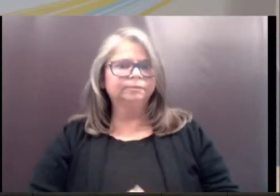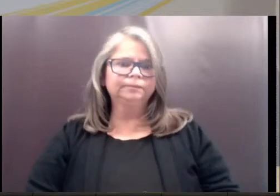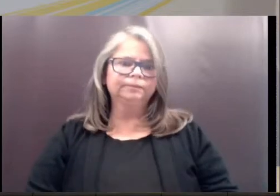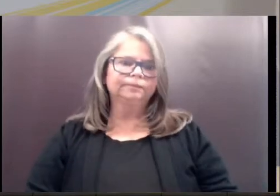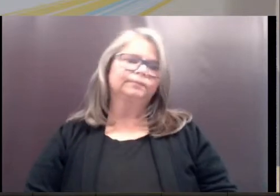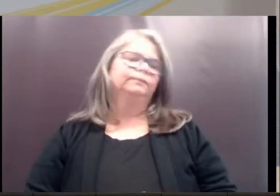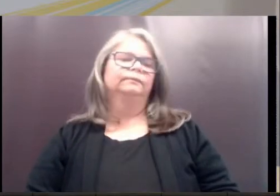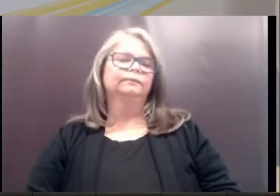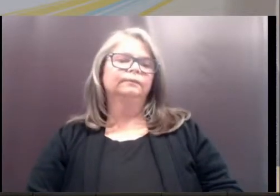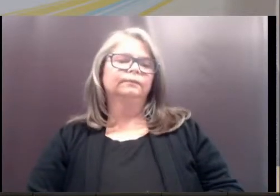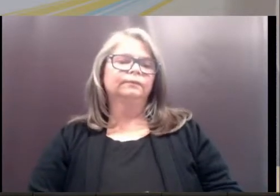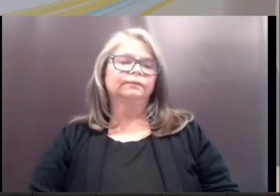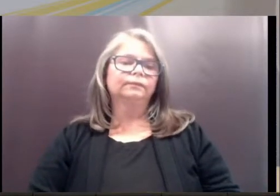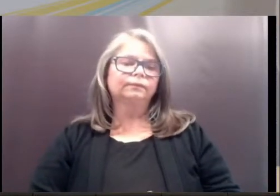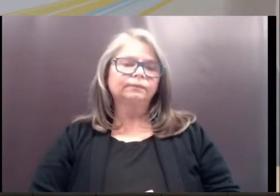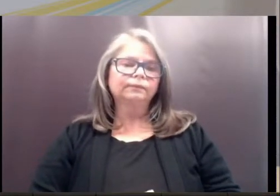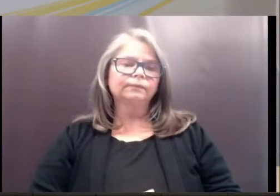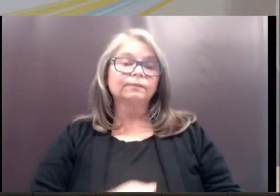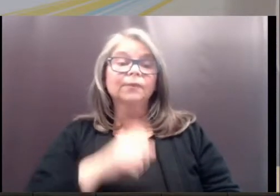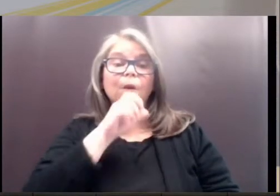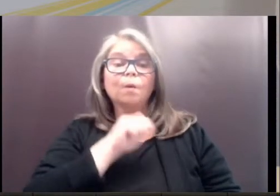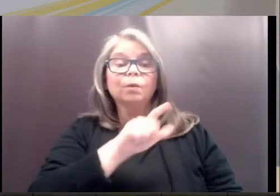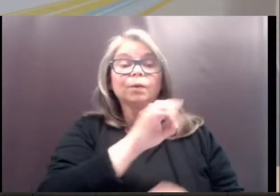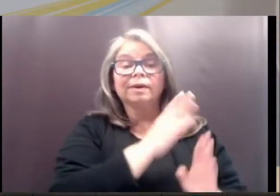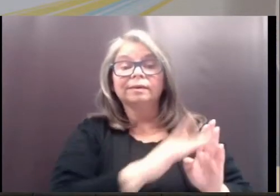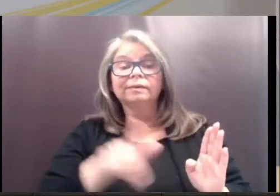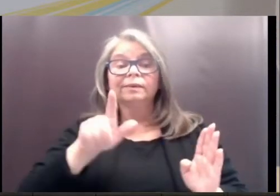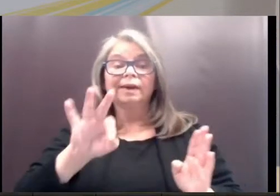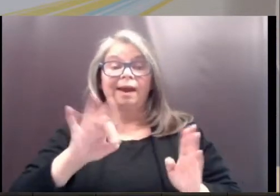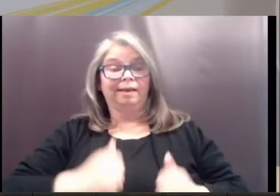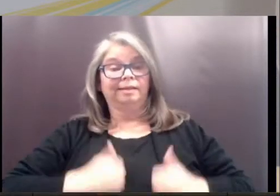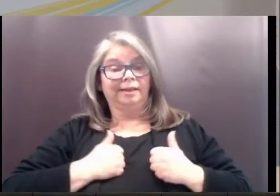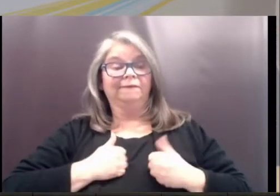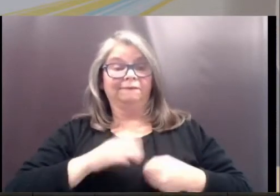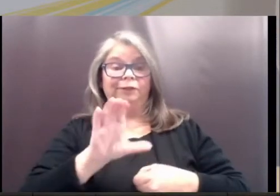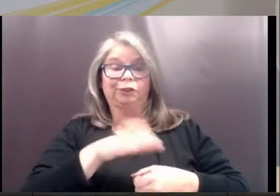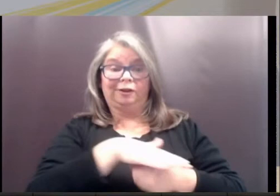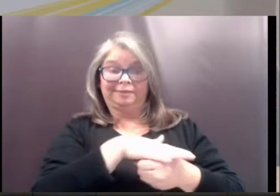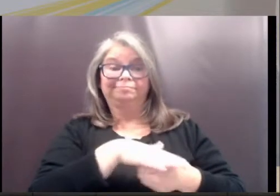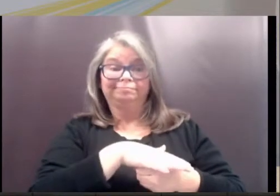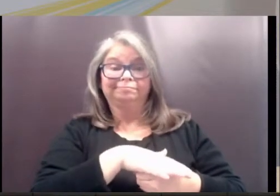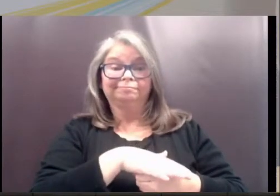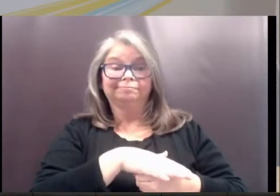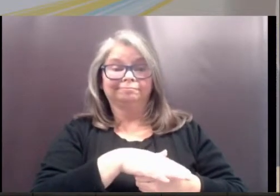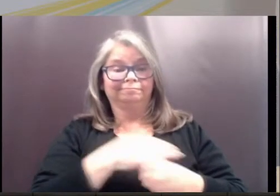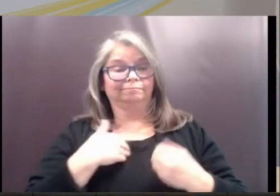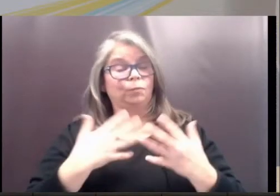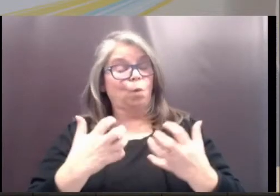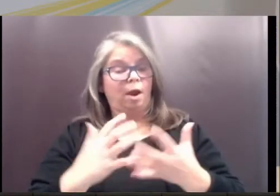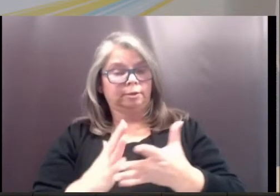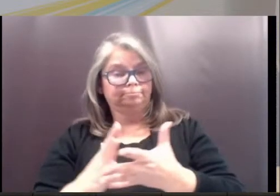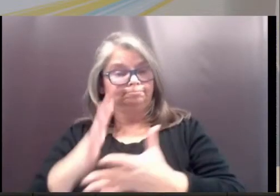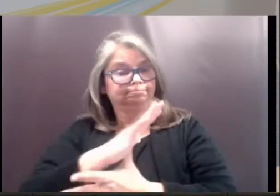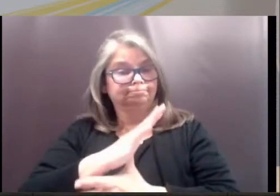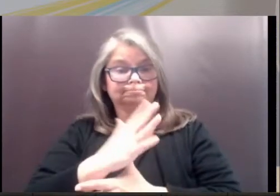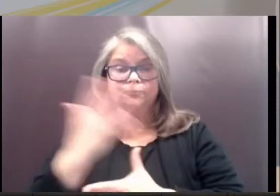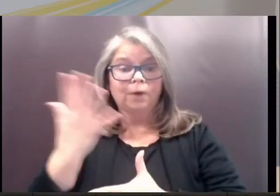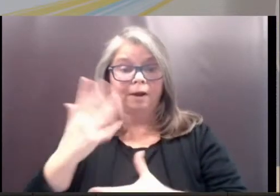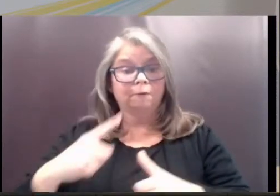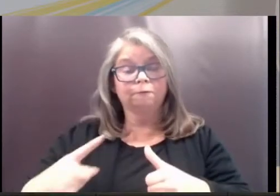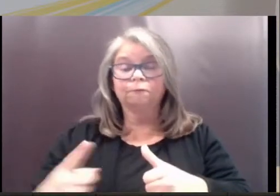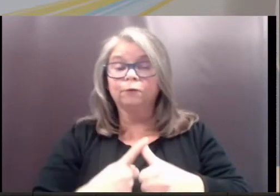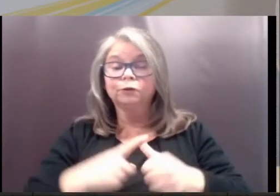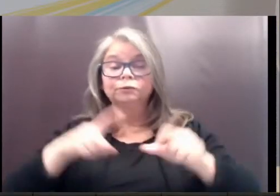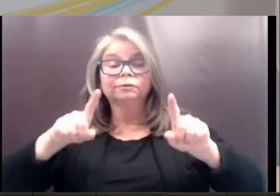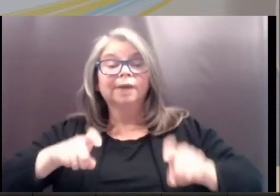Greater Charlottetown area. We want the following people in particular to go to get tested. If you live with